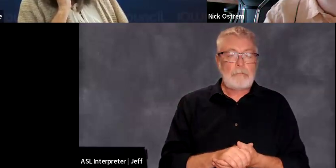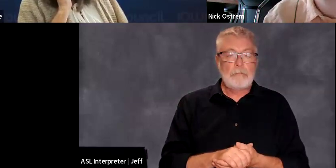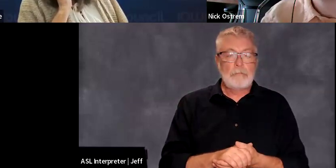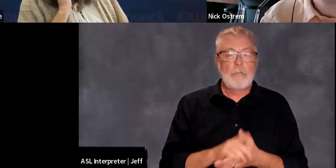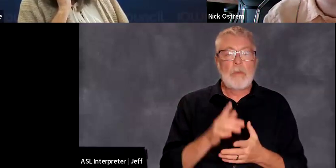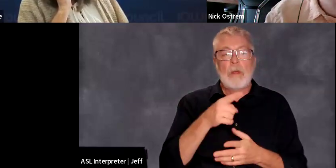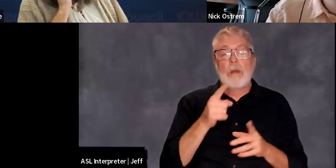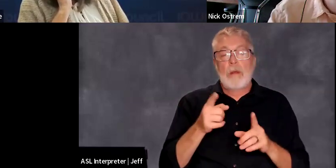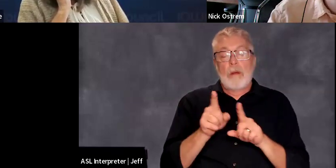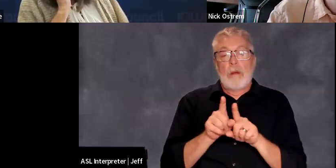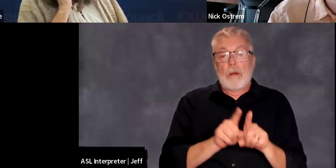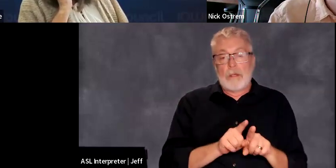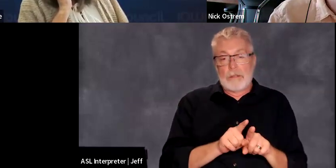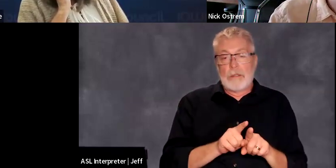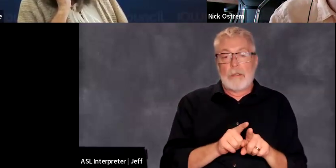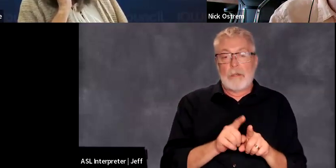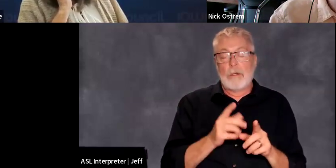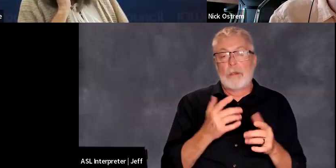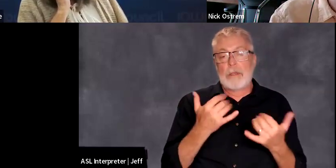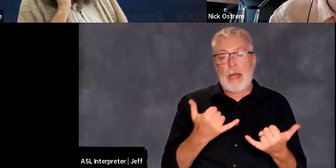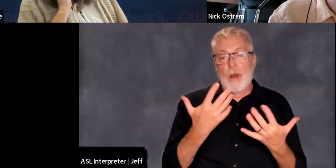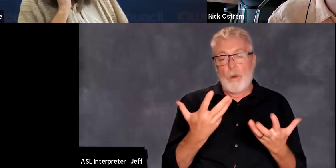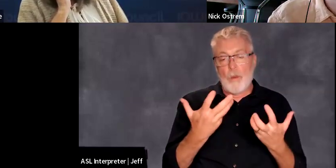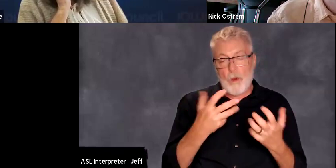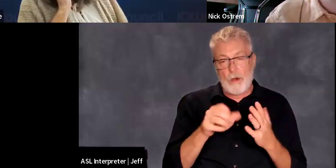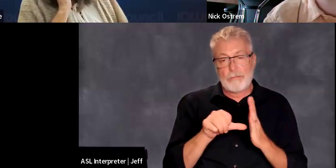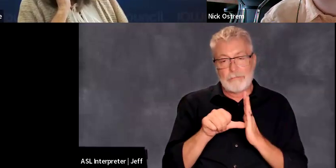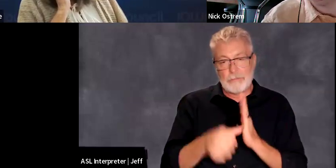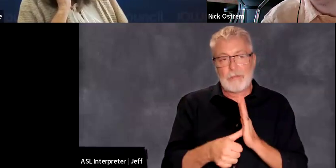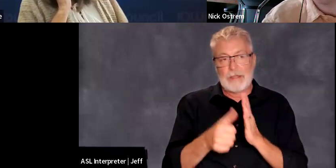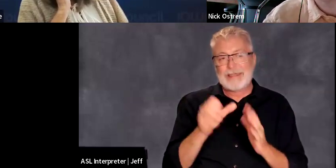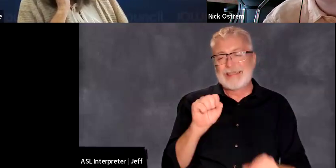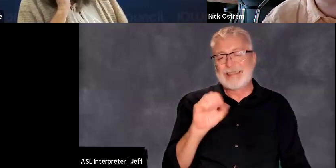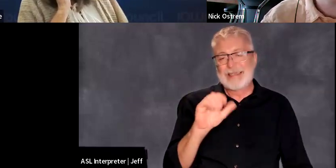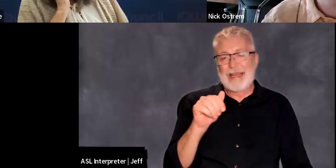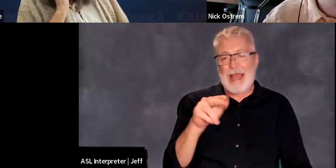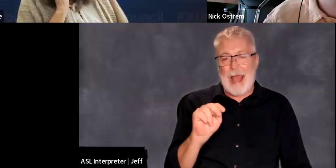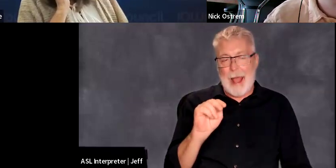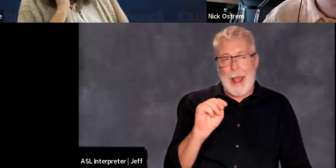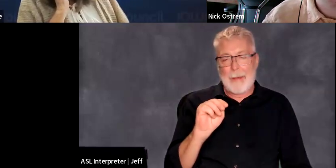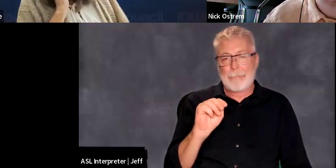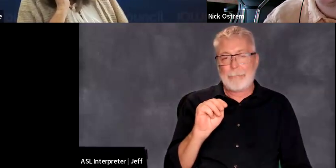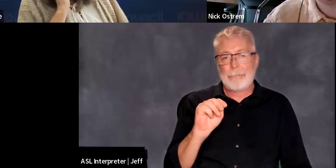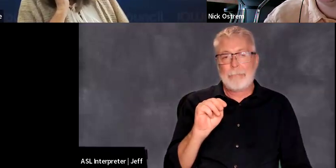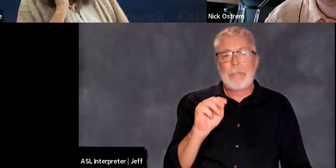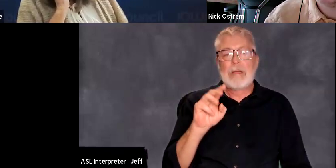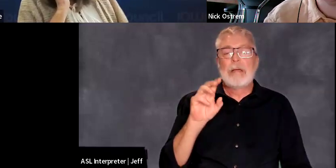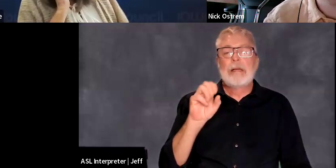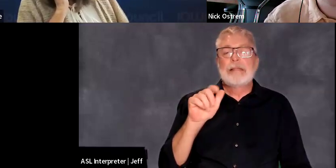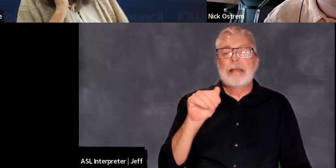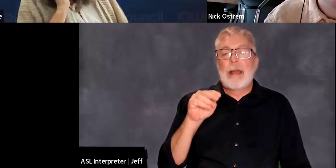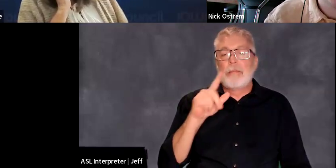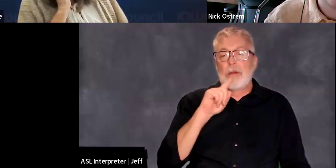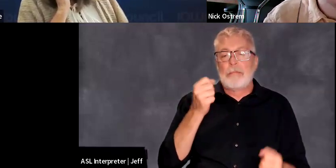This is also the point where we like to talk about scams. Generally speaking, there's a lot of really